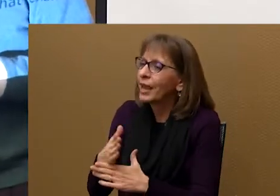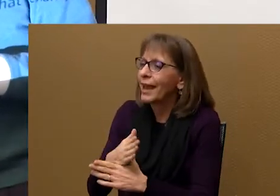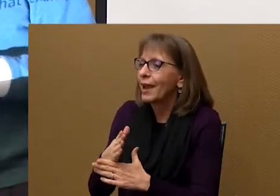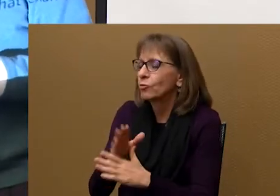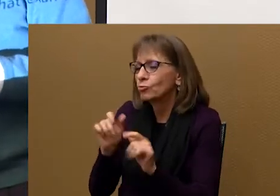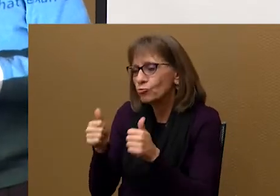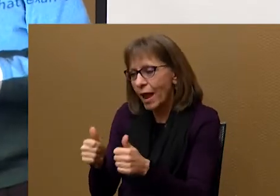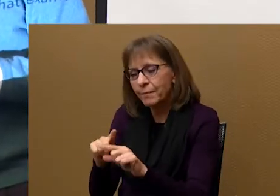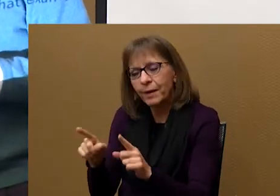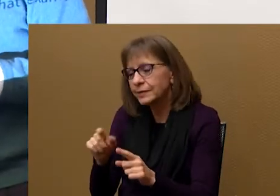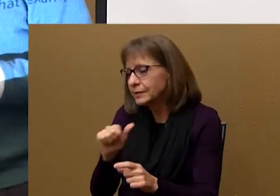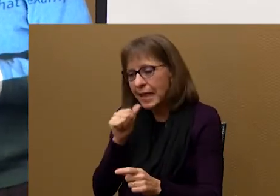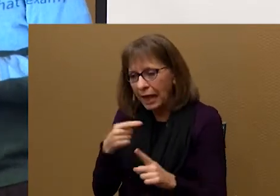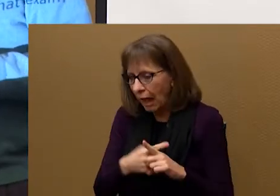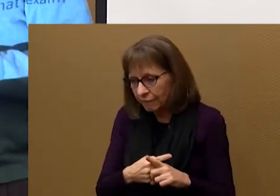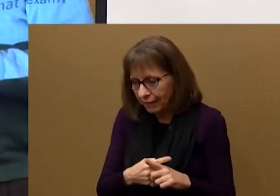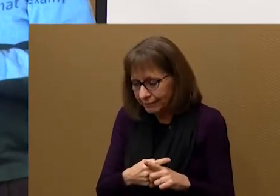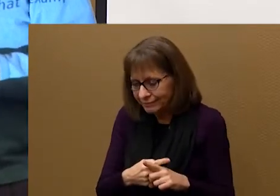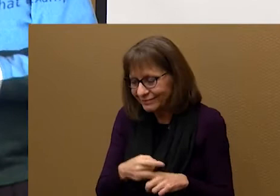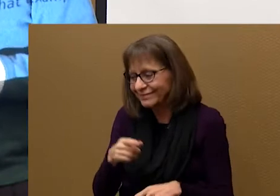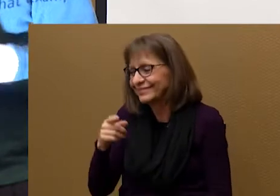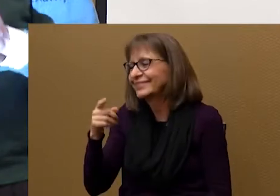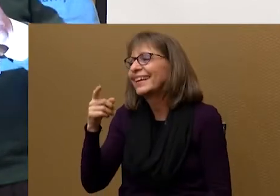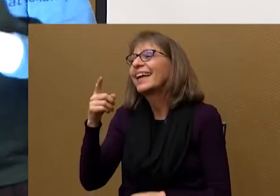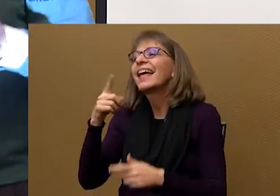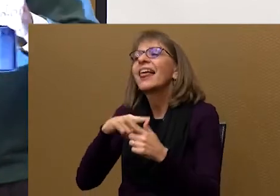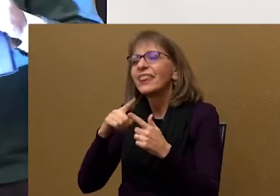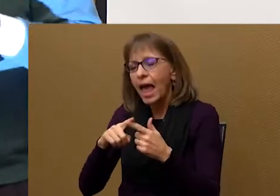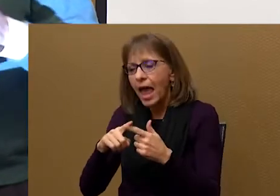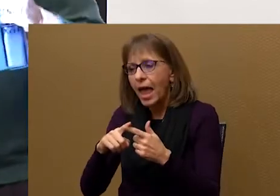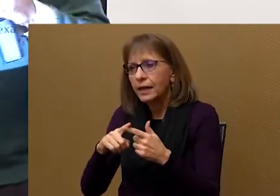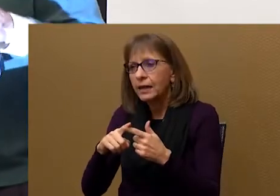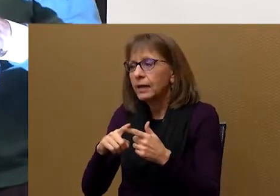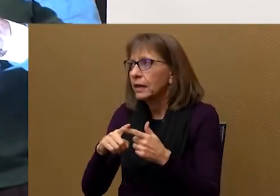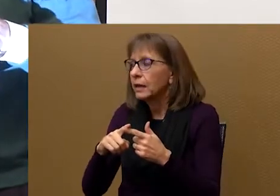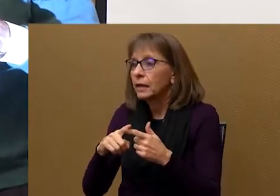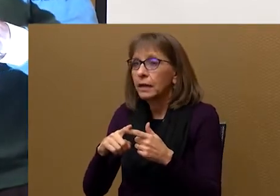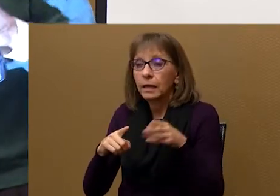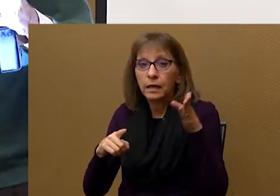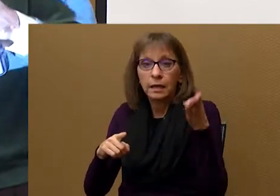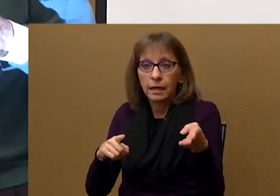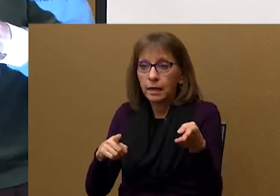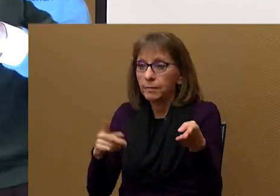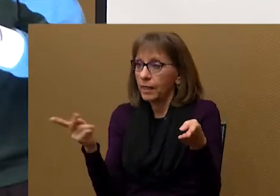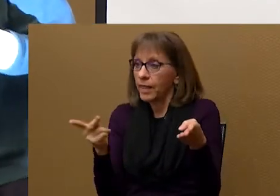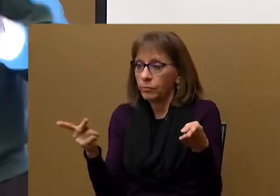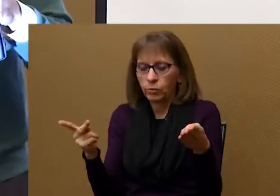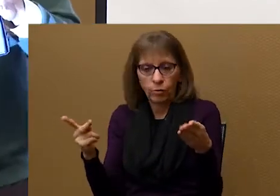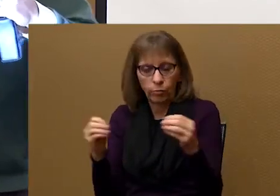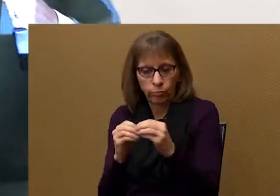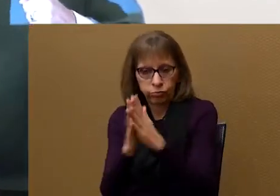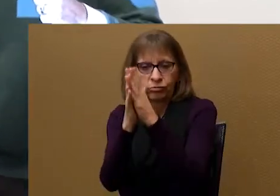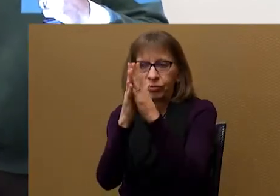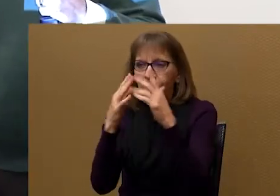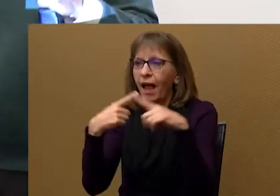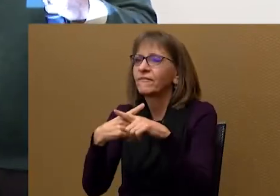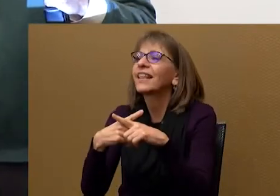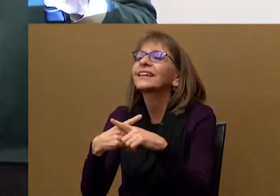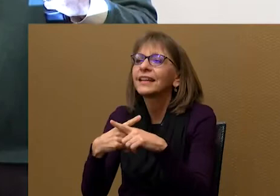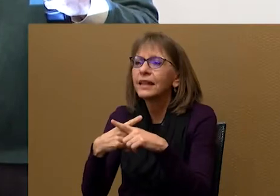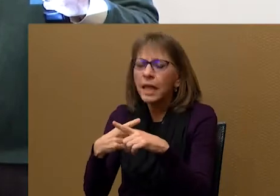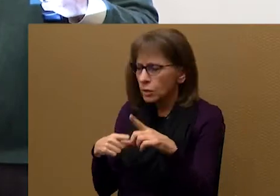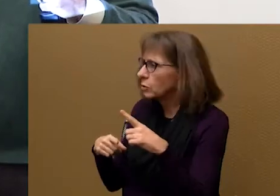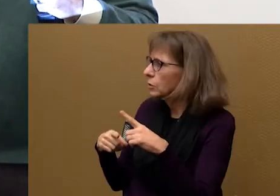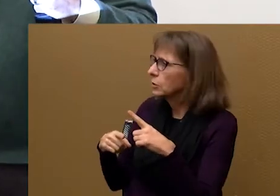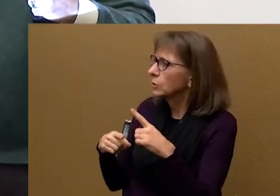that's great, but that wasn't a conflict. Then they got into a conflict. And then he goes,